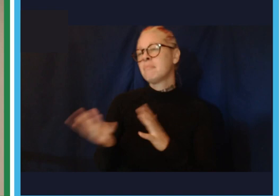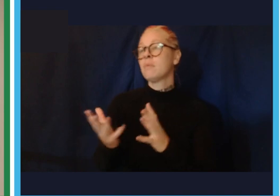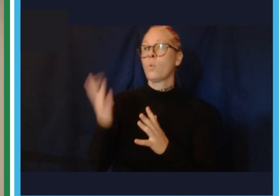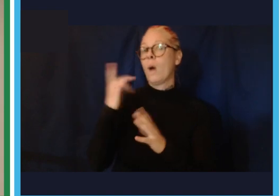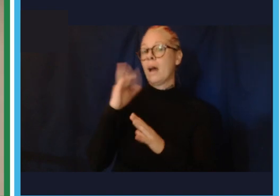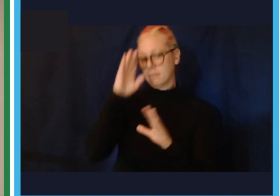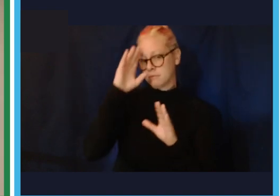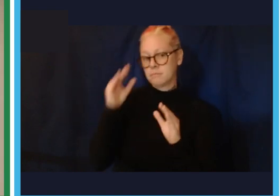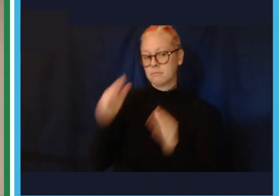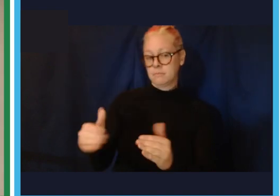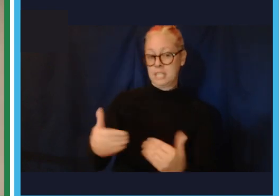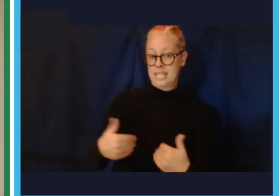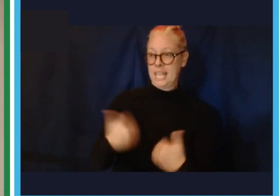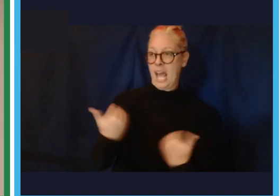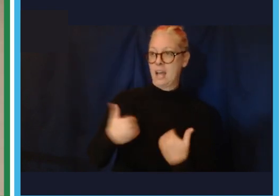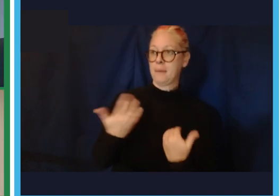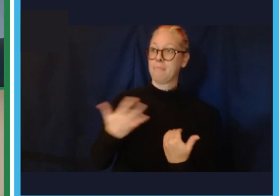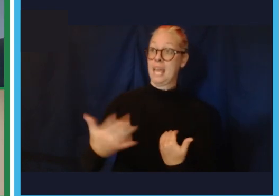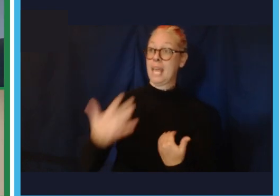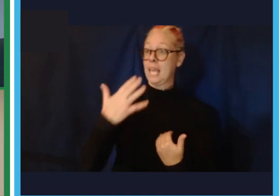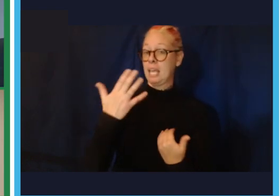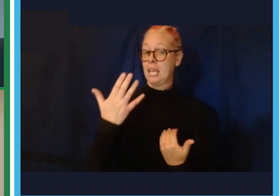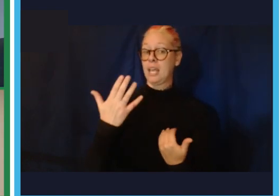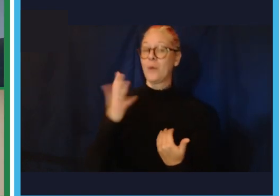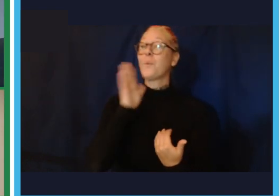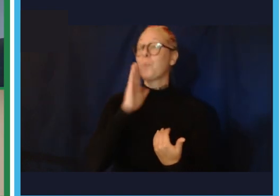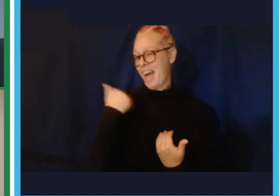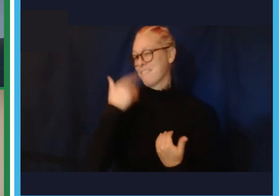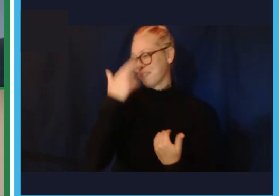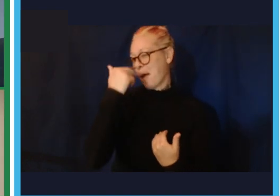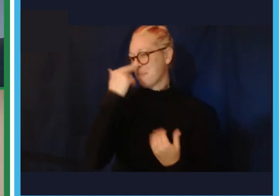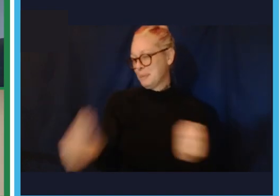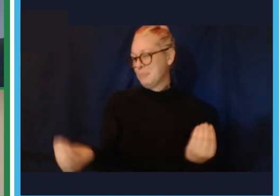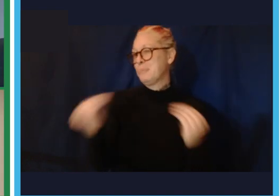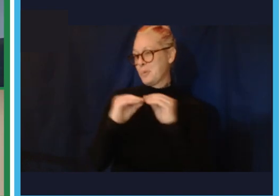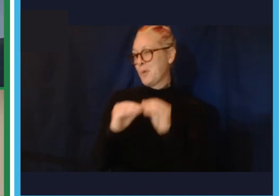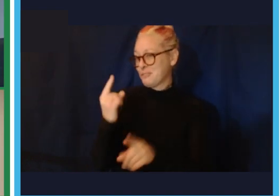it's entertaining and it helps keep them engaged, and it's light.